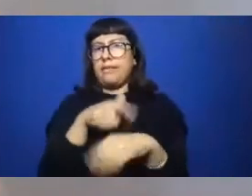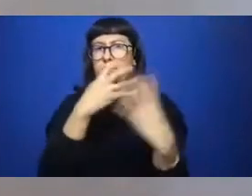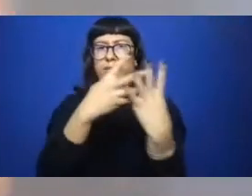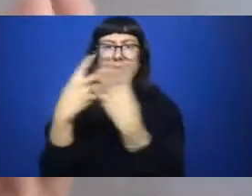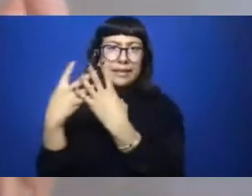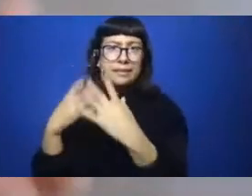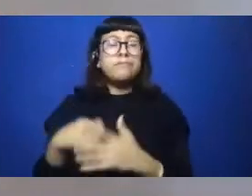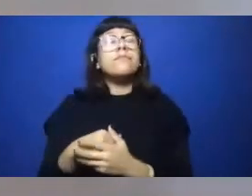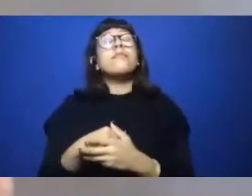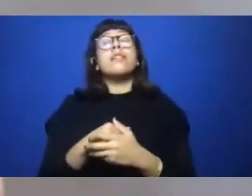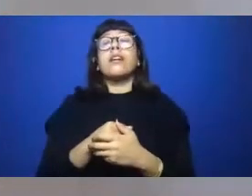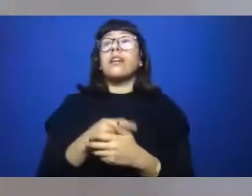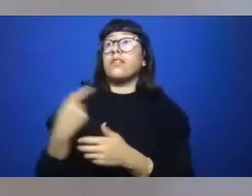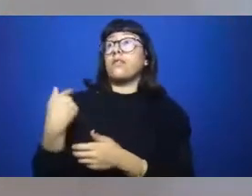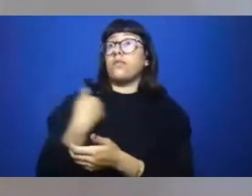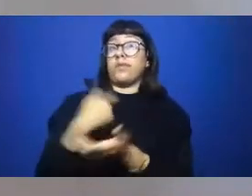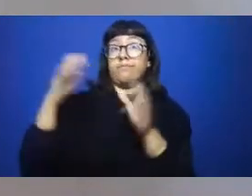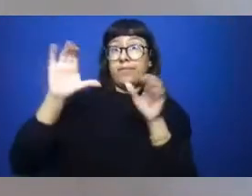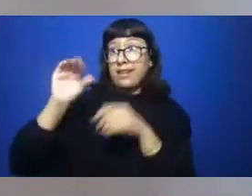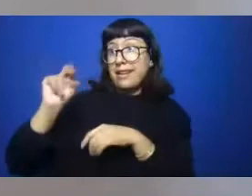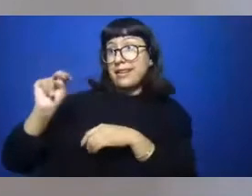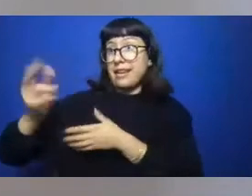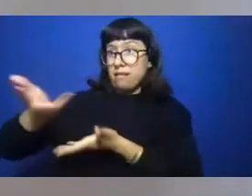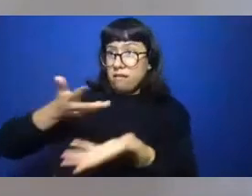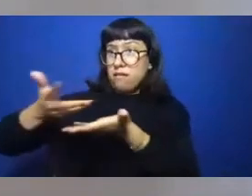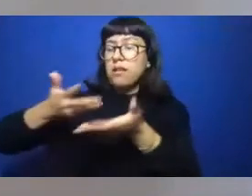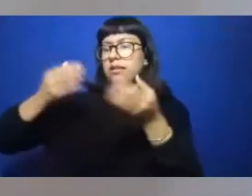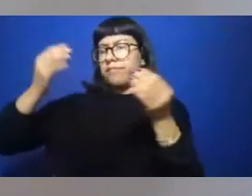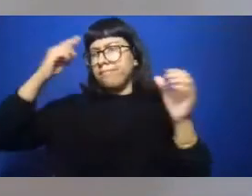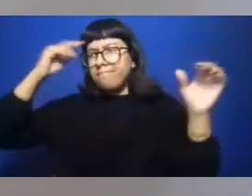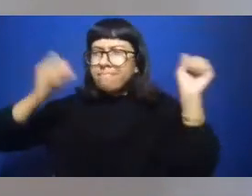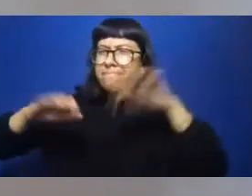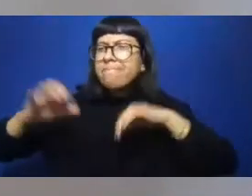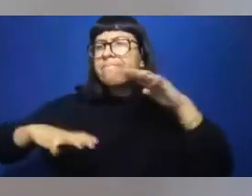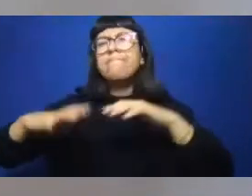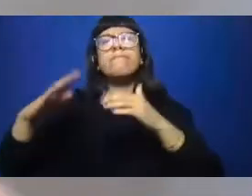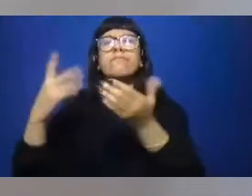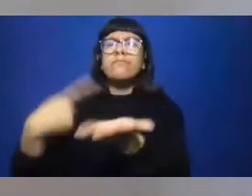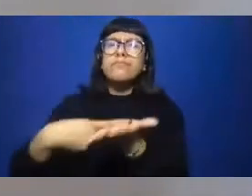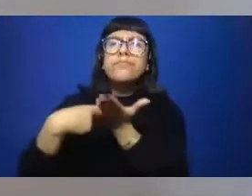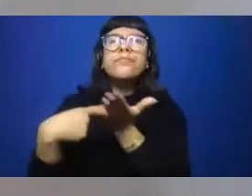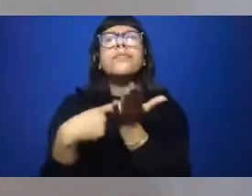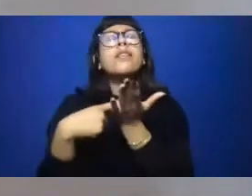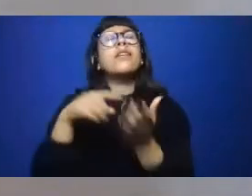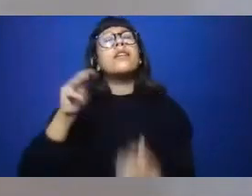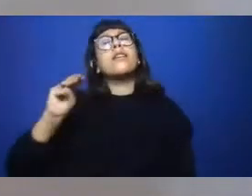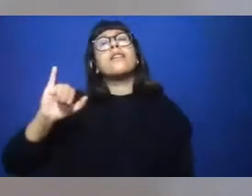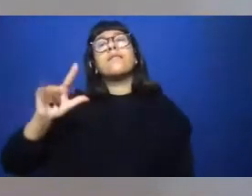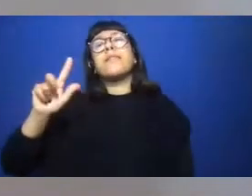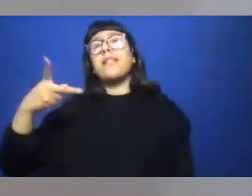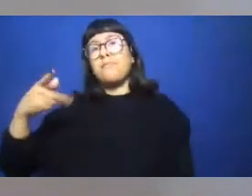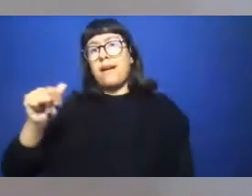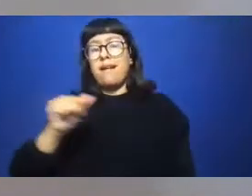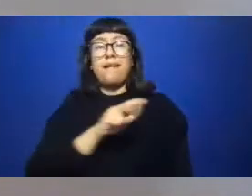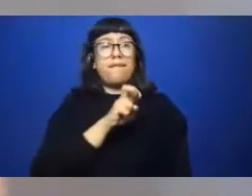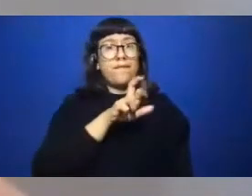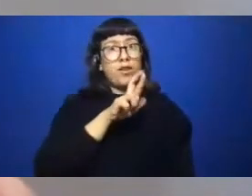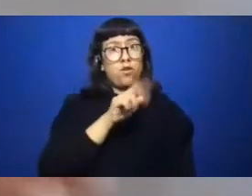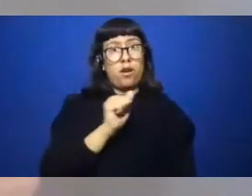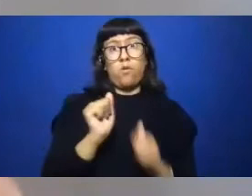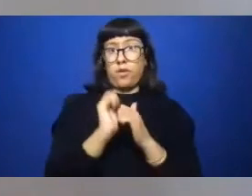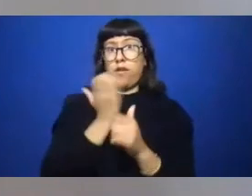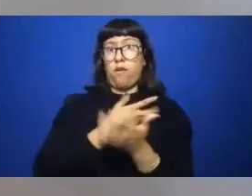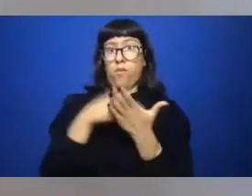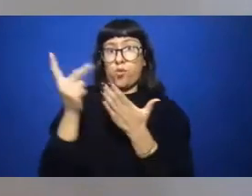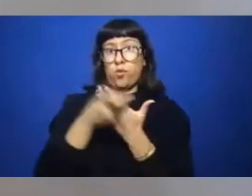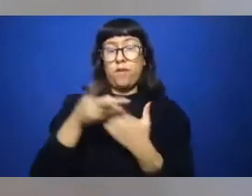us organize and think this through. It's a completely collaborative process. And MILPA and Vera, through Restoring Promise, we see ourselves as people